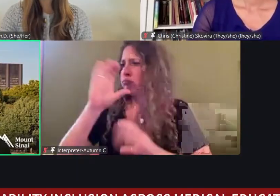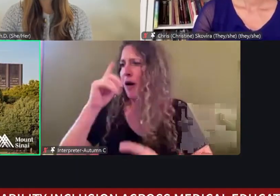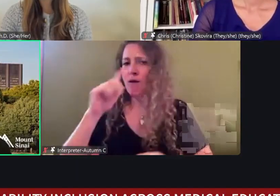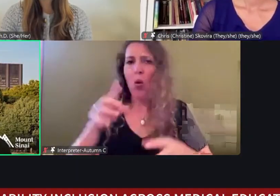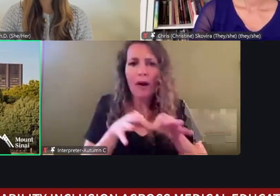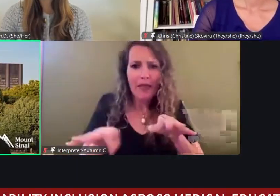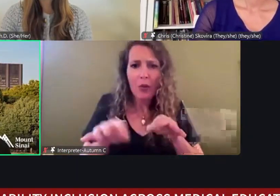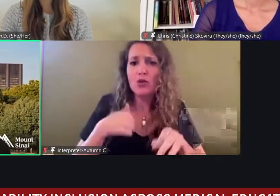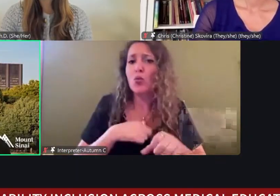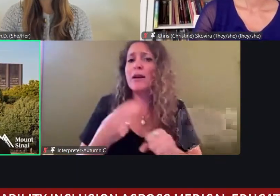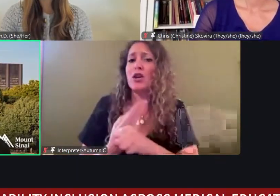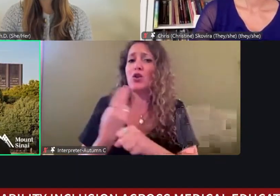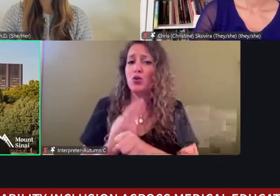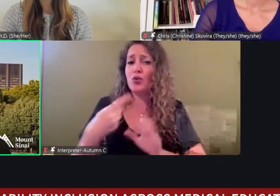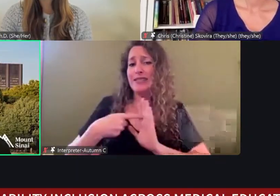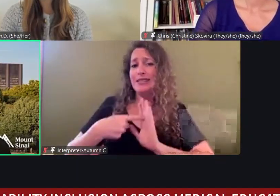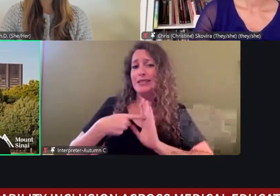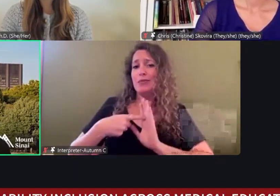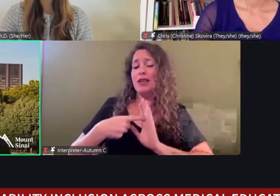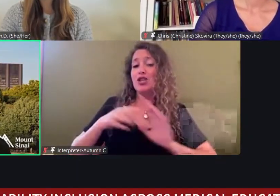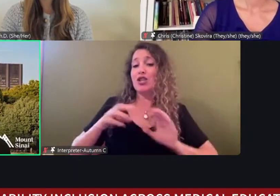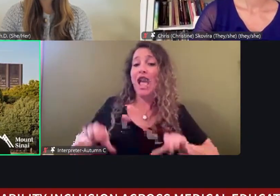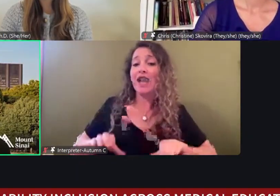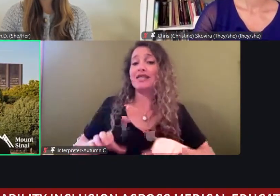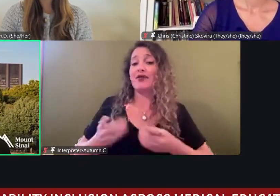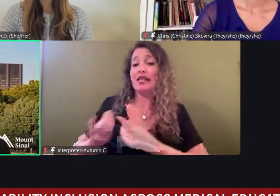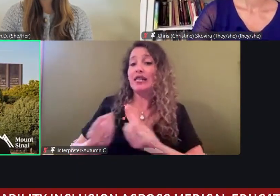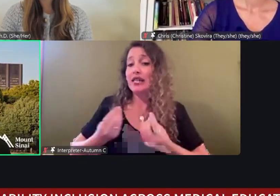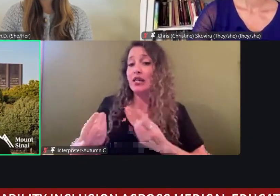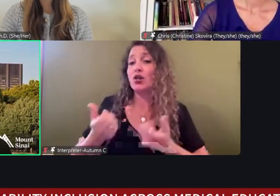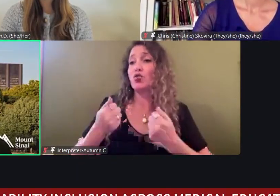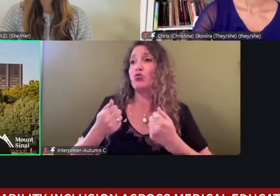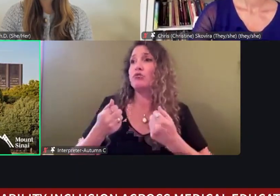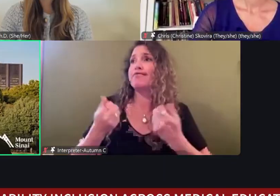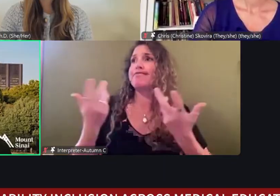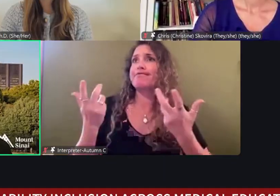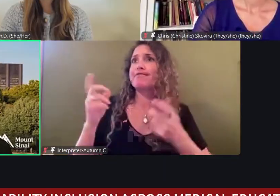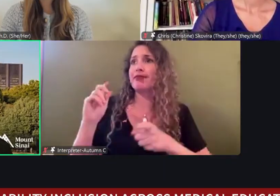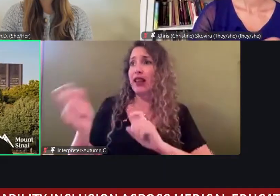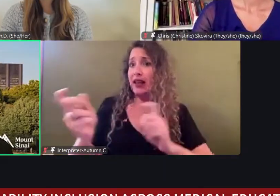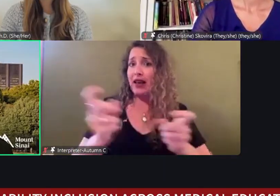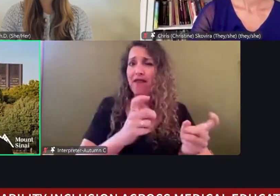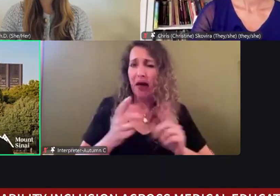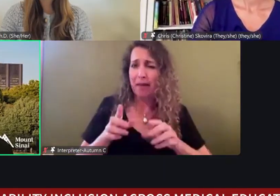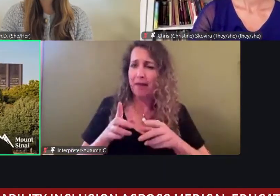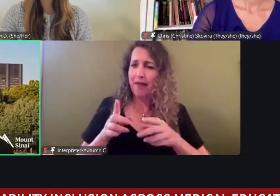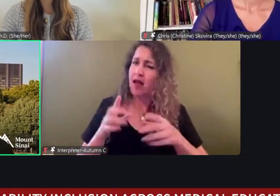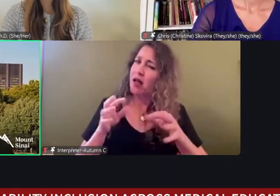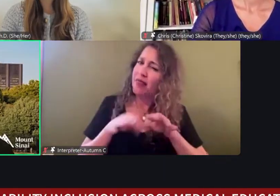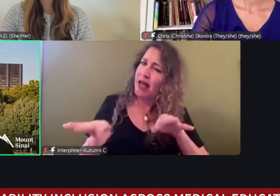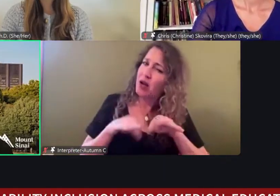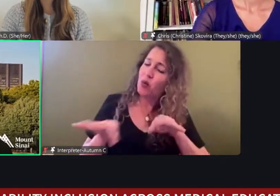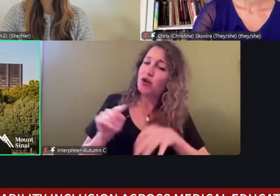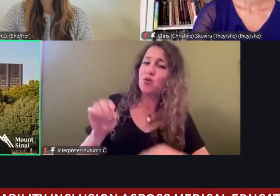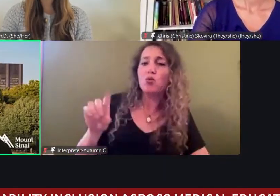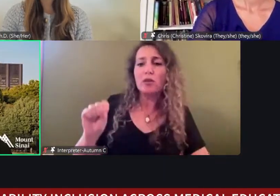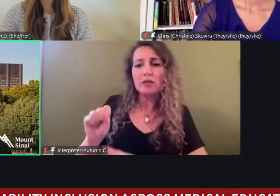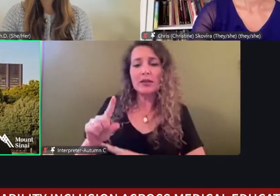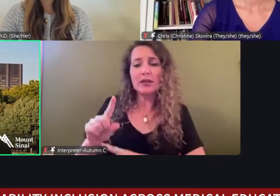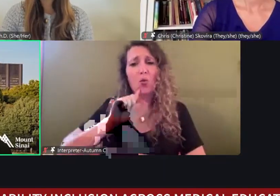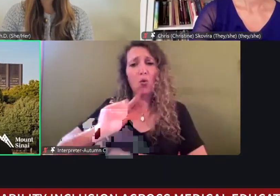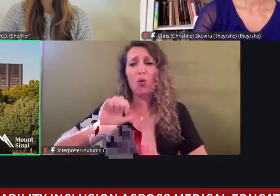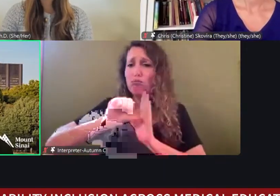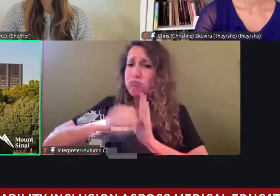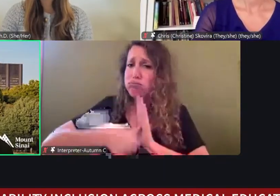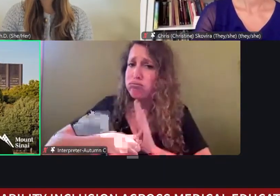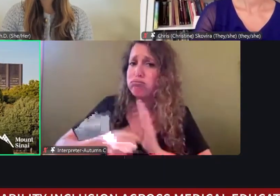what comes up in these simulation activities to try and give them those language toolkits. And many of them have been impressing us